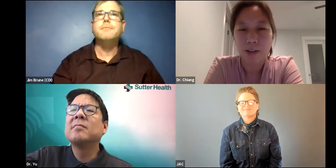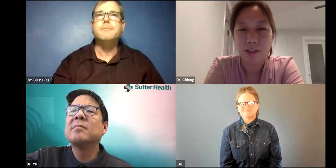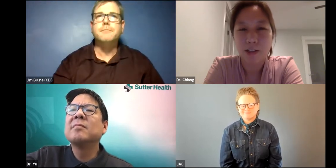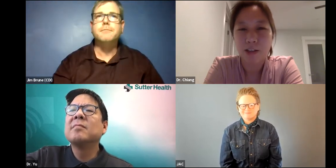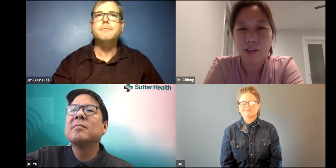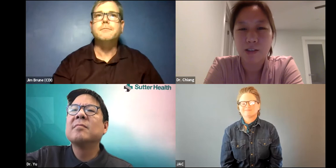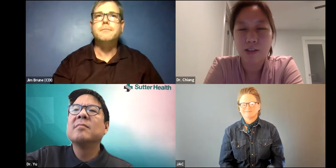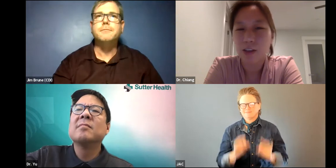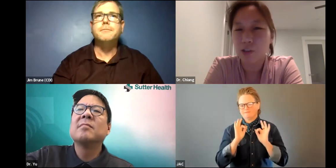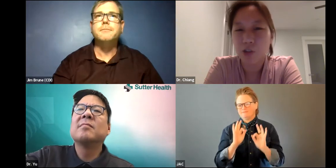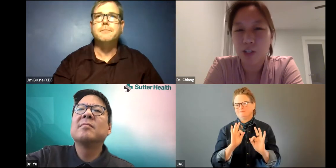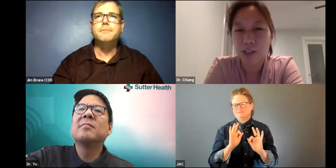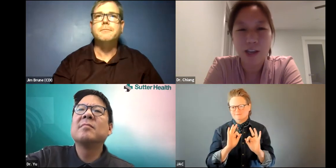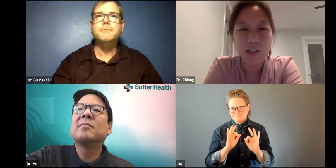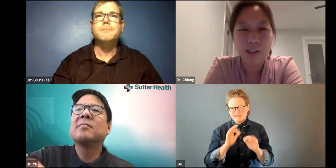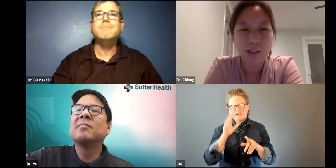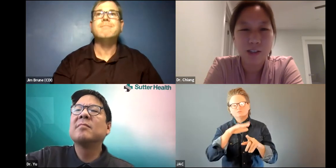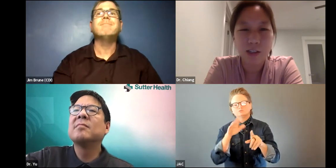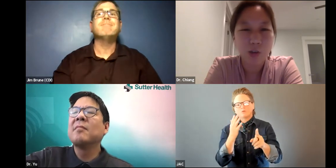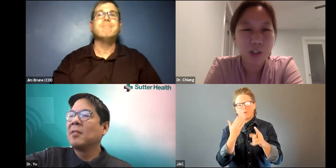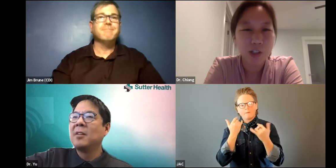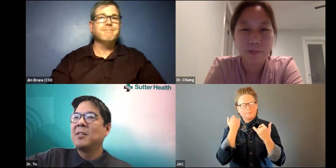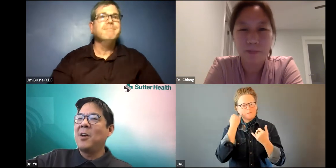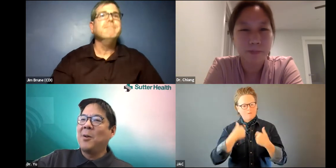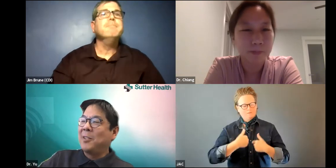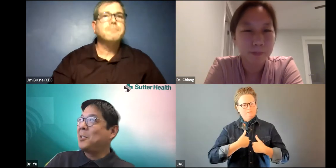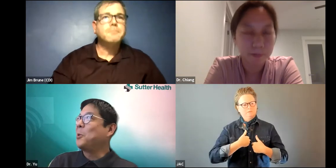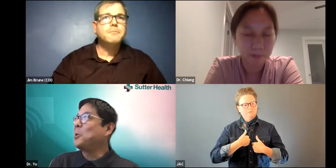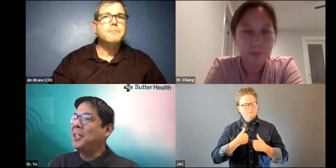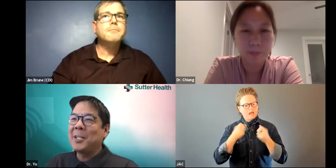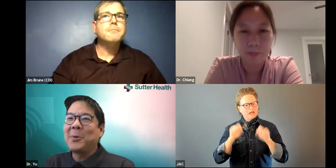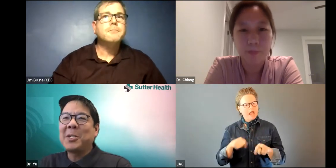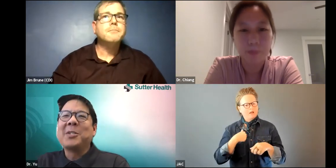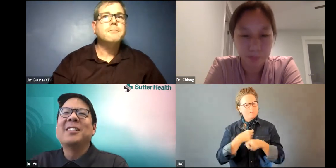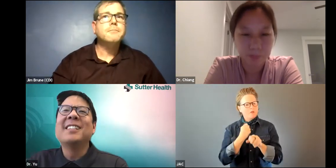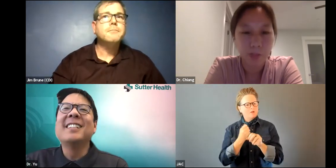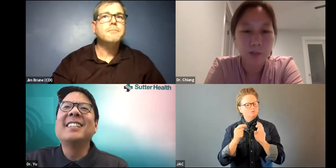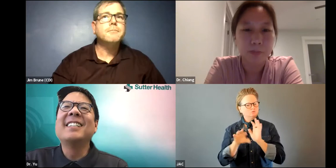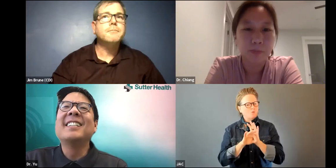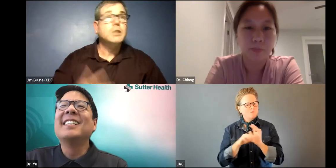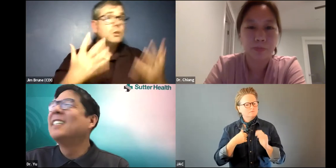All right, and that's, Ed, did you have anything to add to? Perfect. No, let's go to the next question.